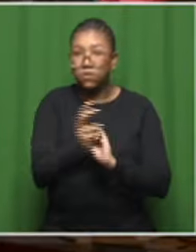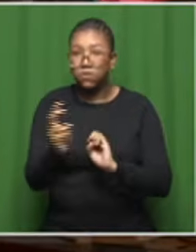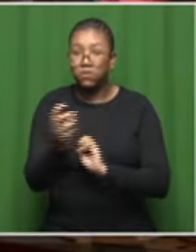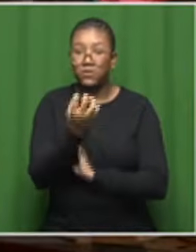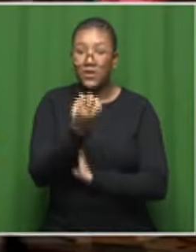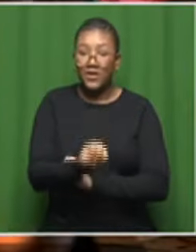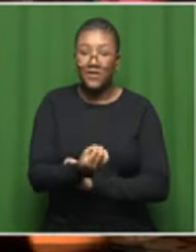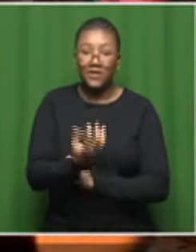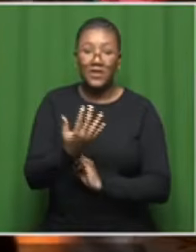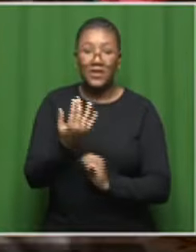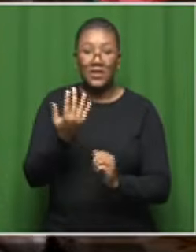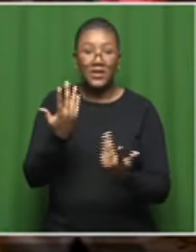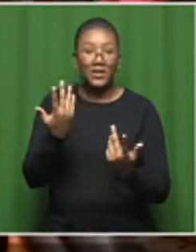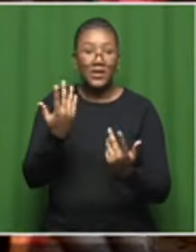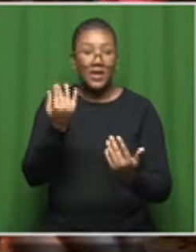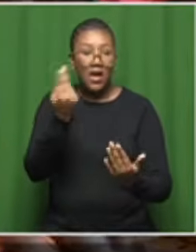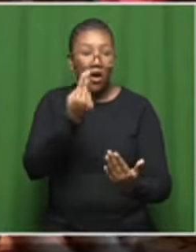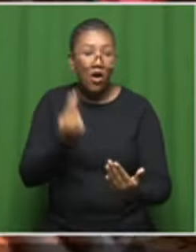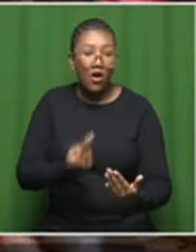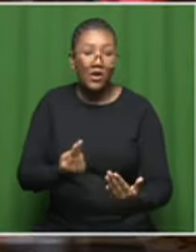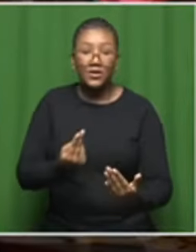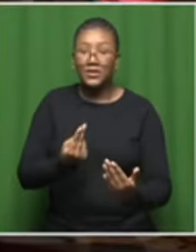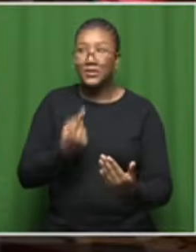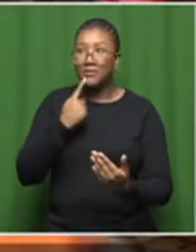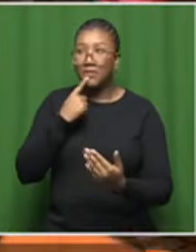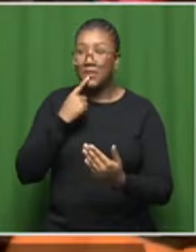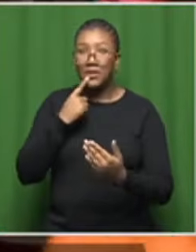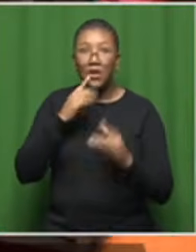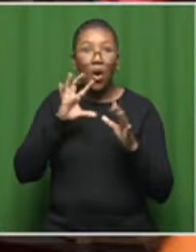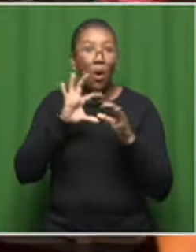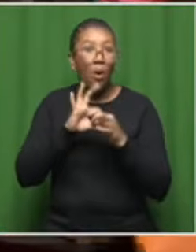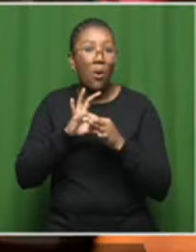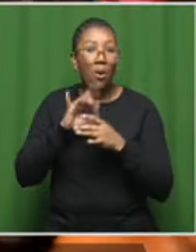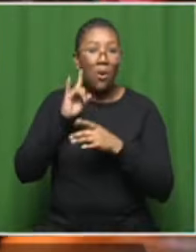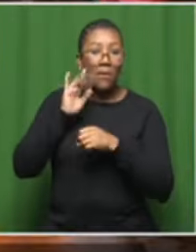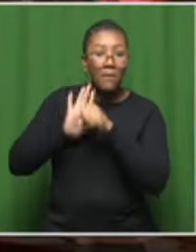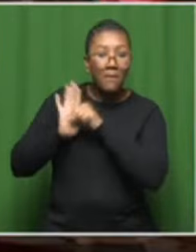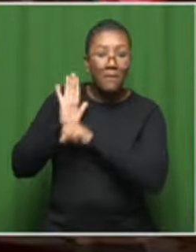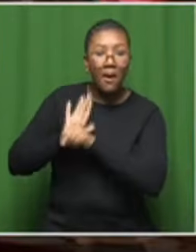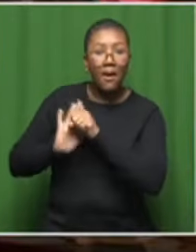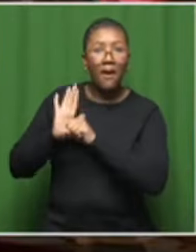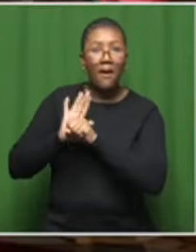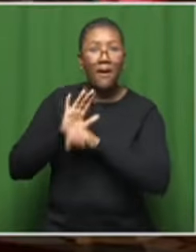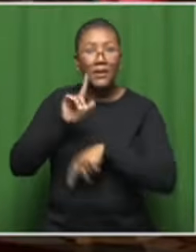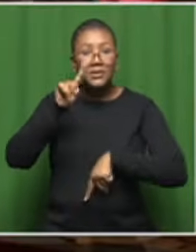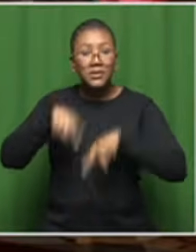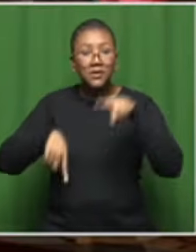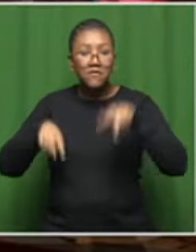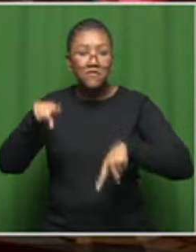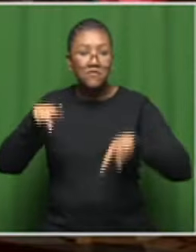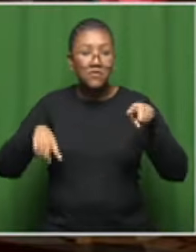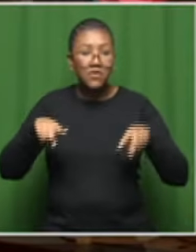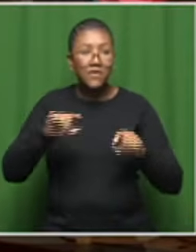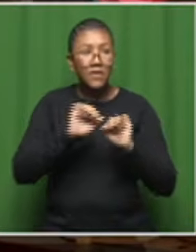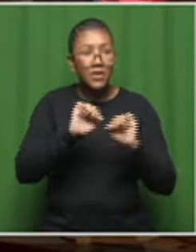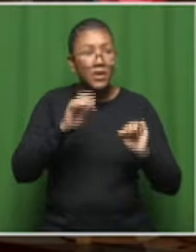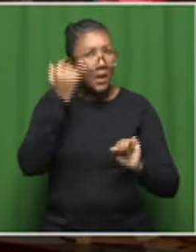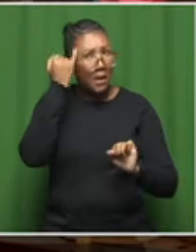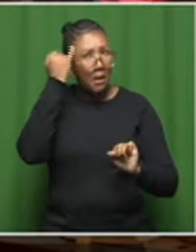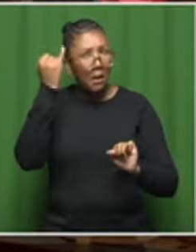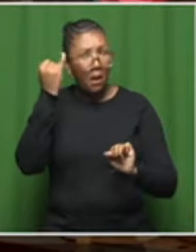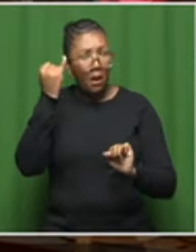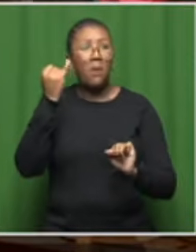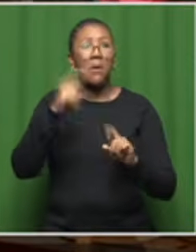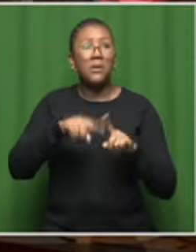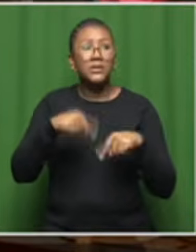to see artists from different backgrounds and different spaces, and they all have something that they're bringing to the table. And I